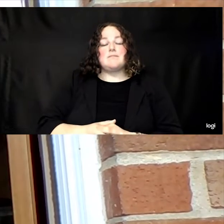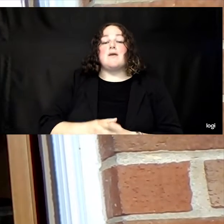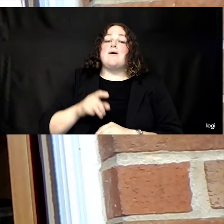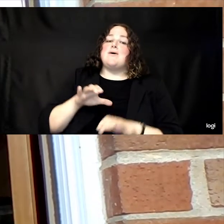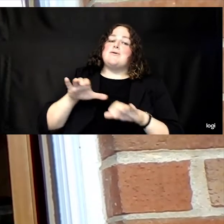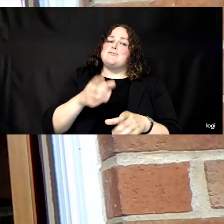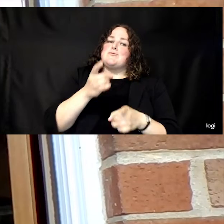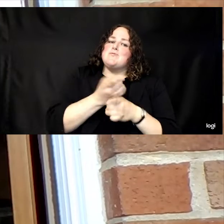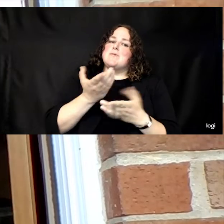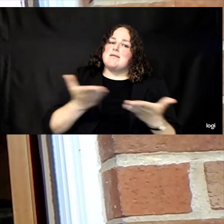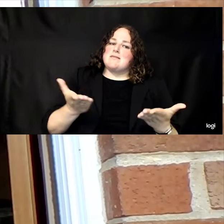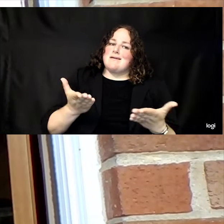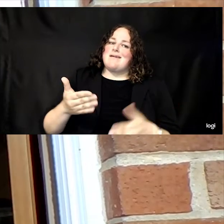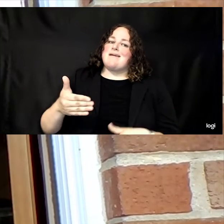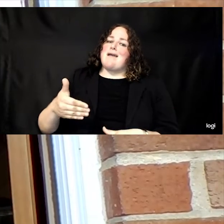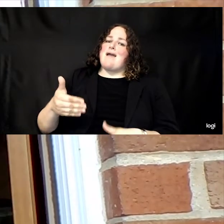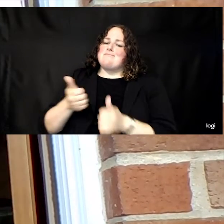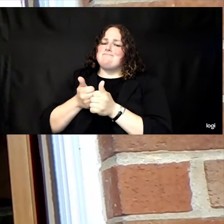and remember to follow your instincts.